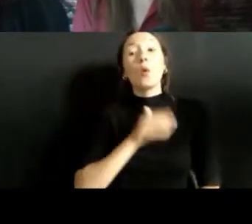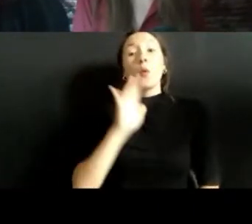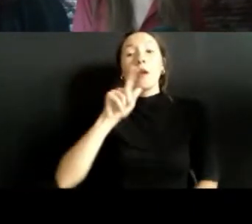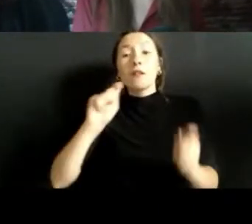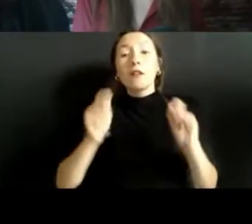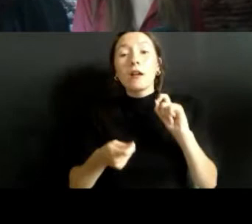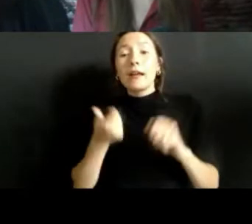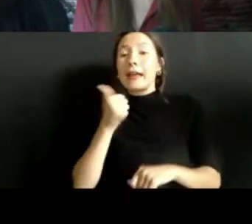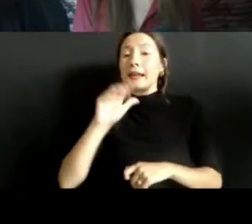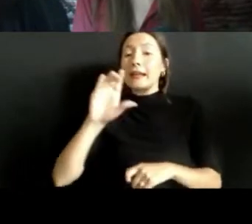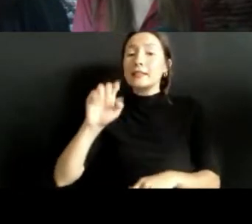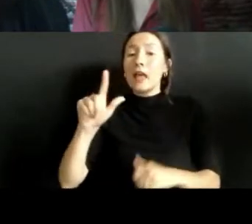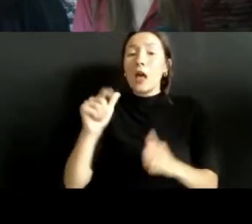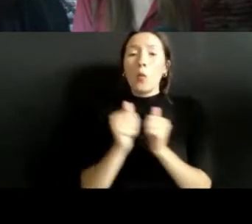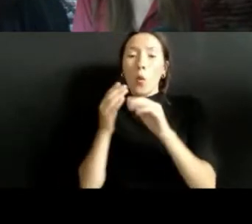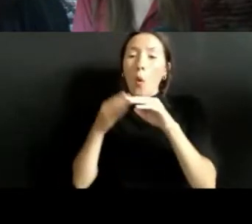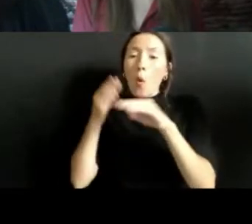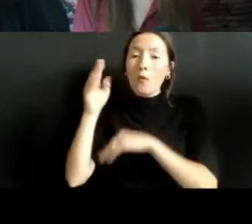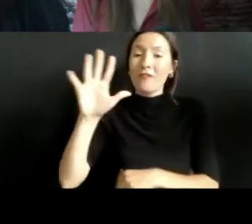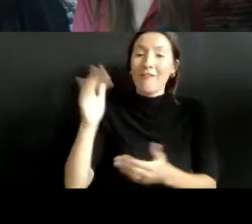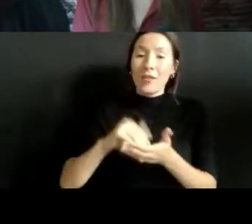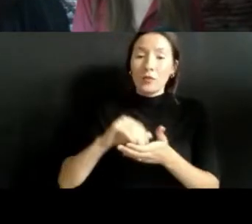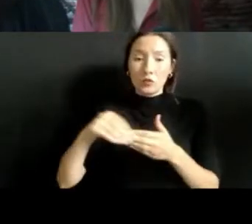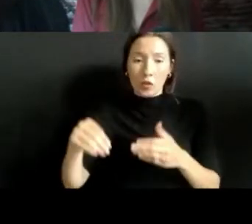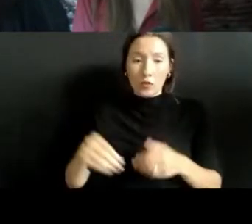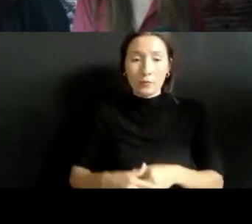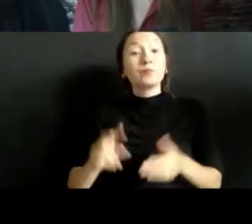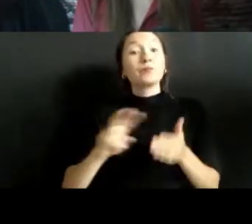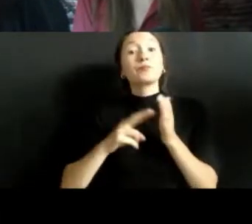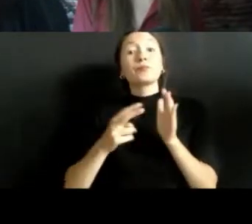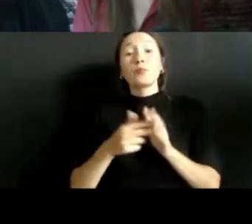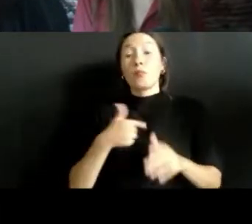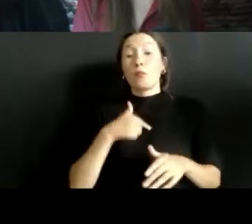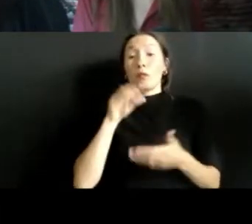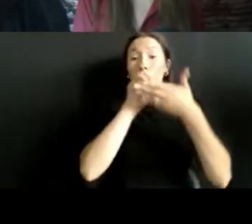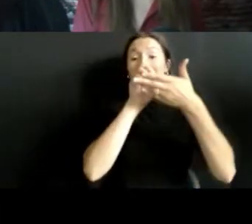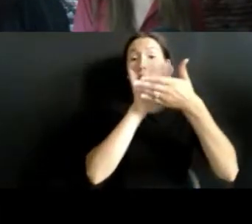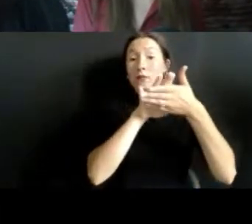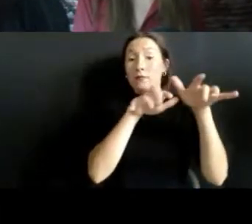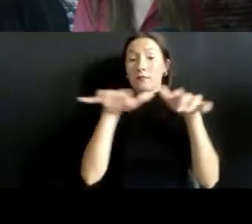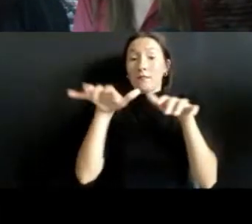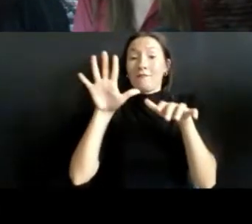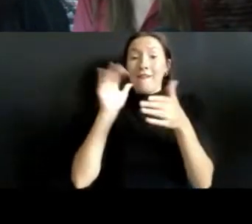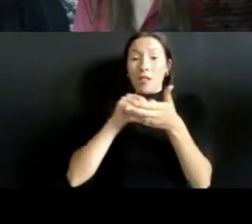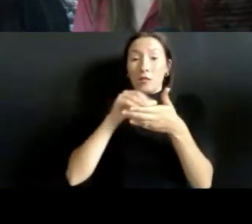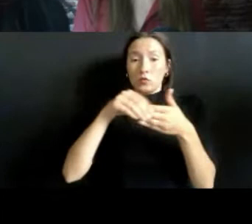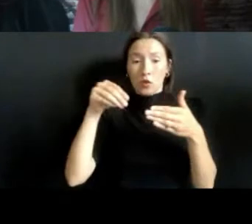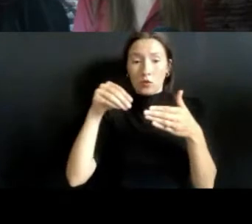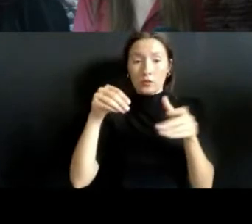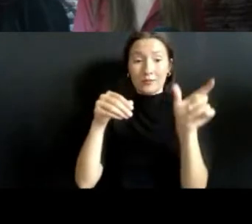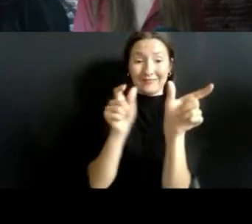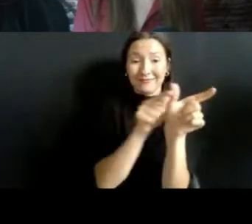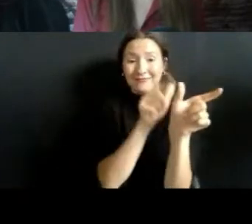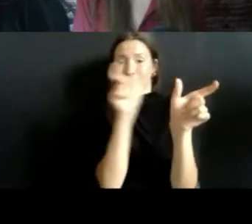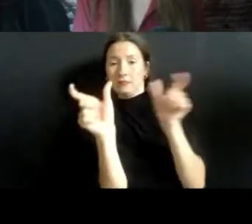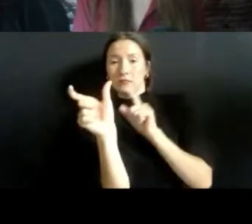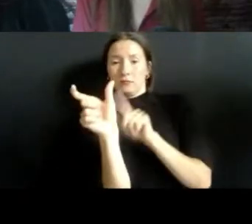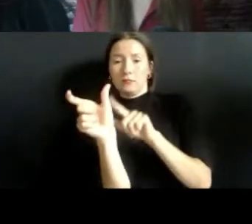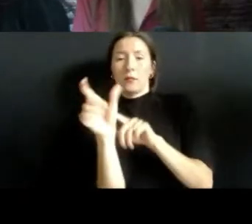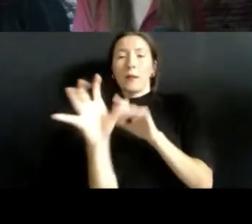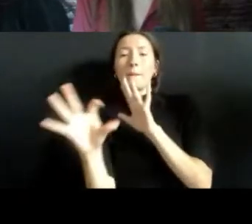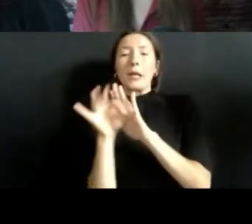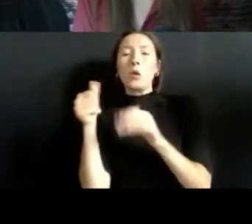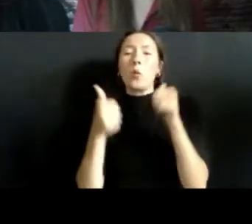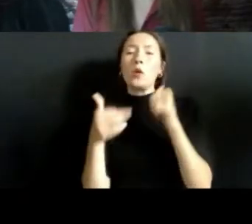$5,000. So I'll enter $5,000. In the field next to it, you pick the formatting you want to use on